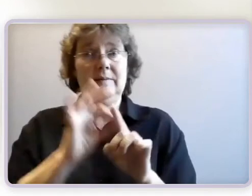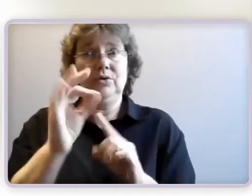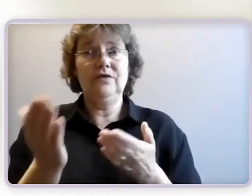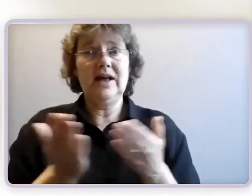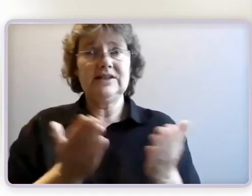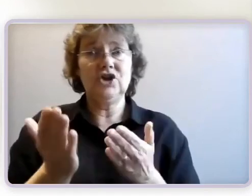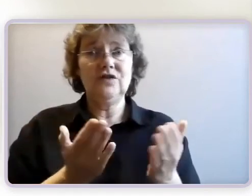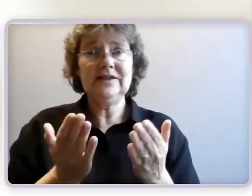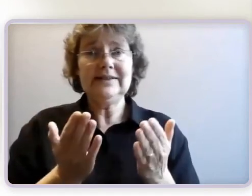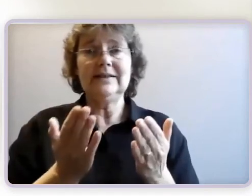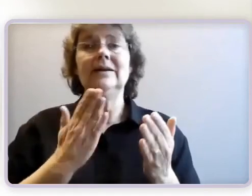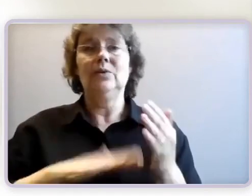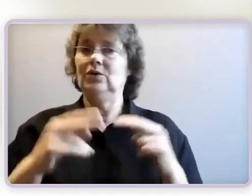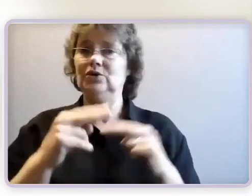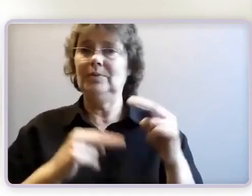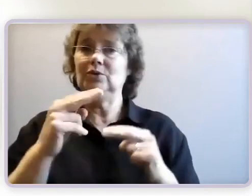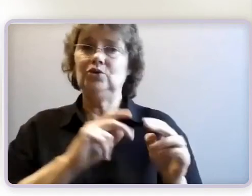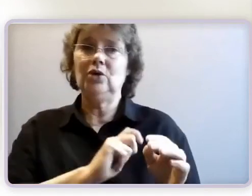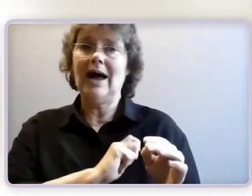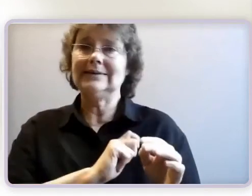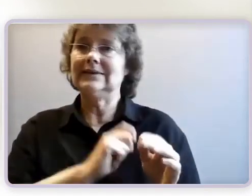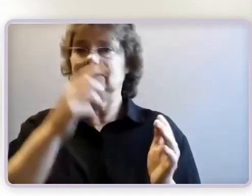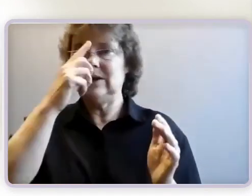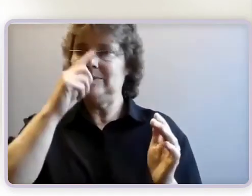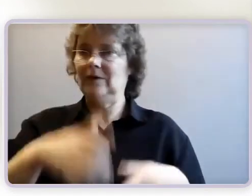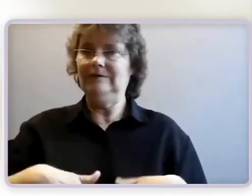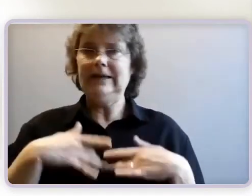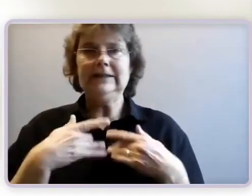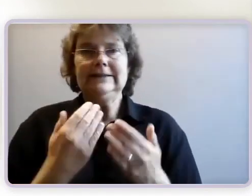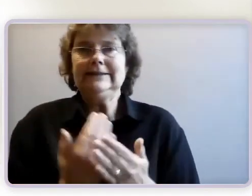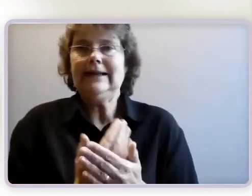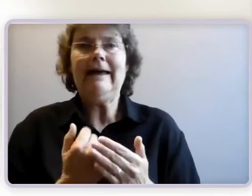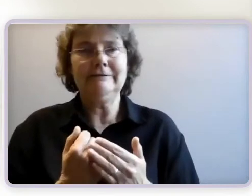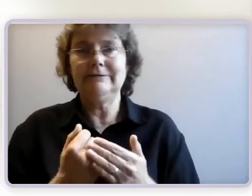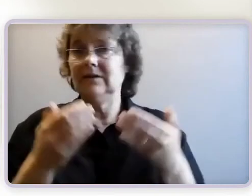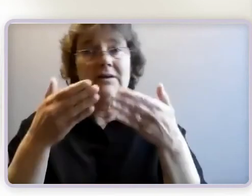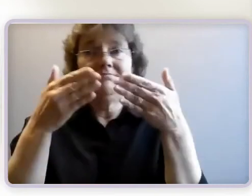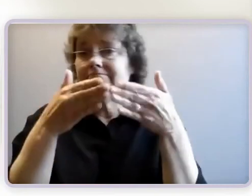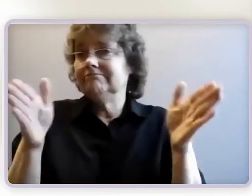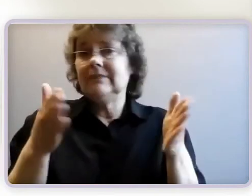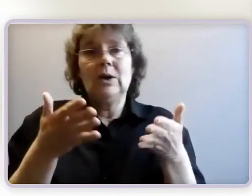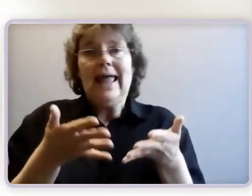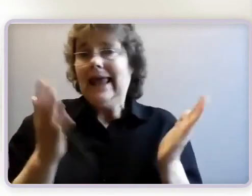promote safety. So we're really open to any ideas or feedback on how we can work with you.